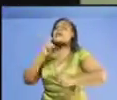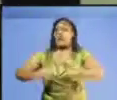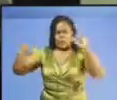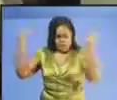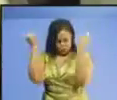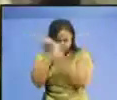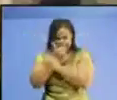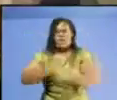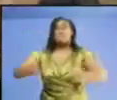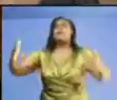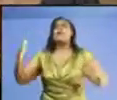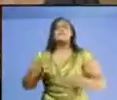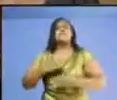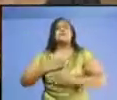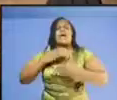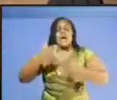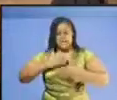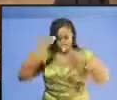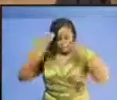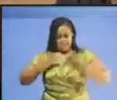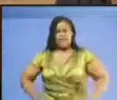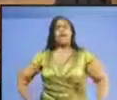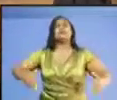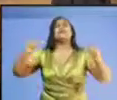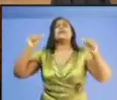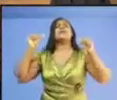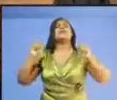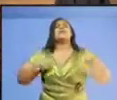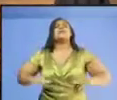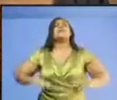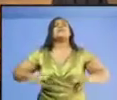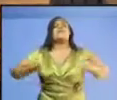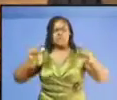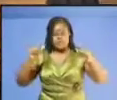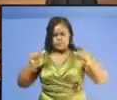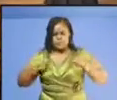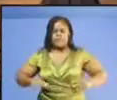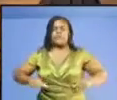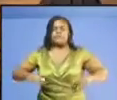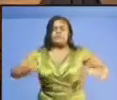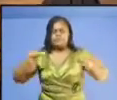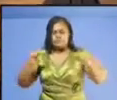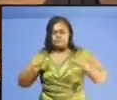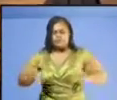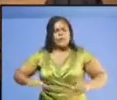good. With every breath that I am able,